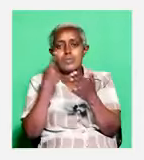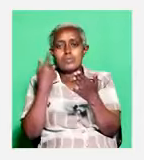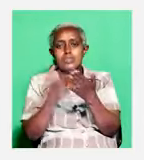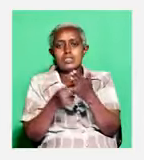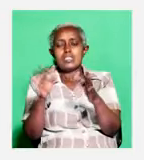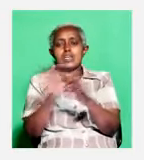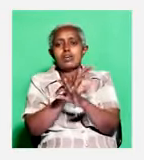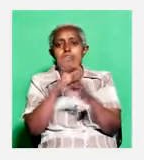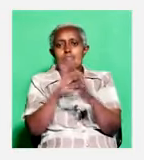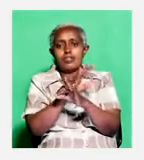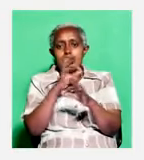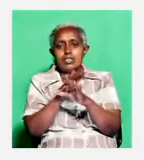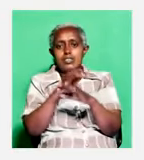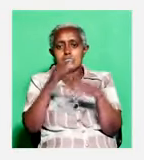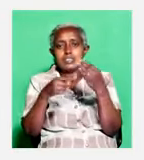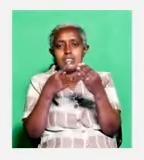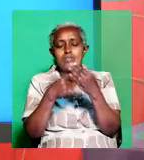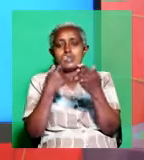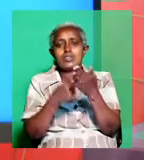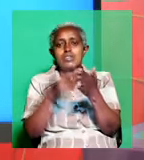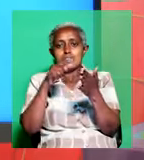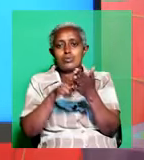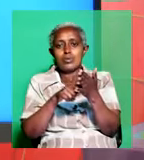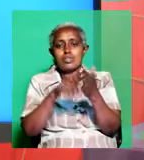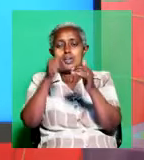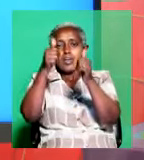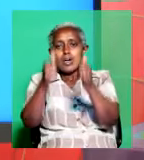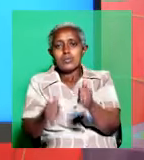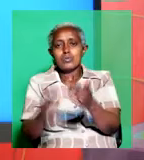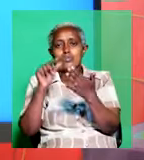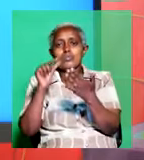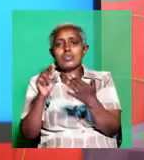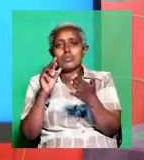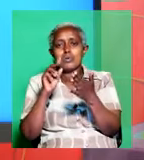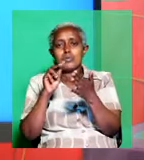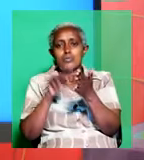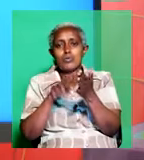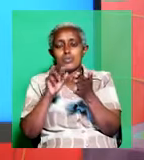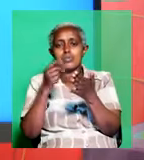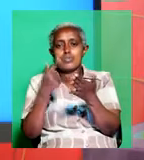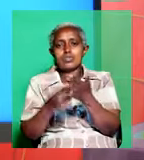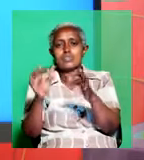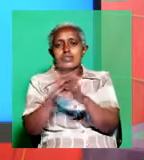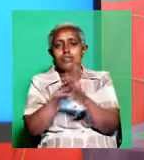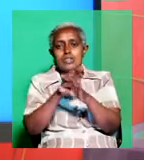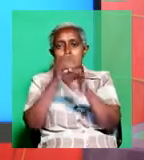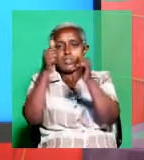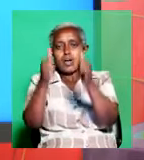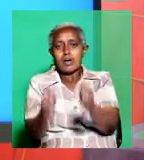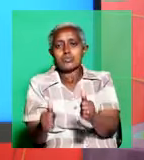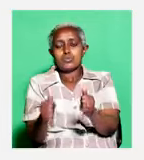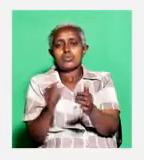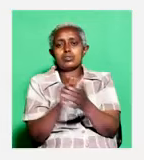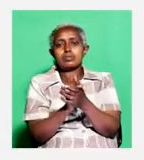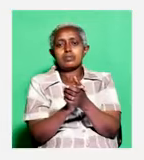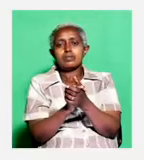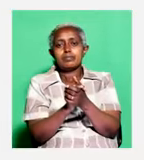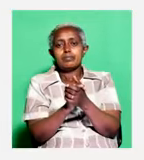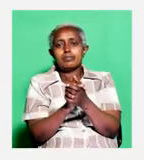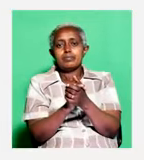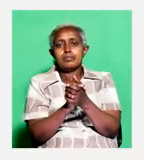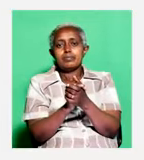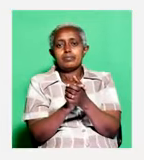this function. Therefore, this point is absolute minimum point of the function. This is absolute.